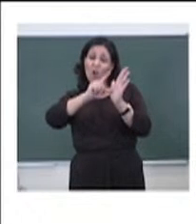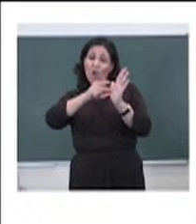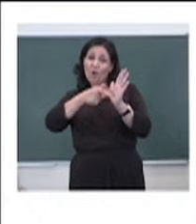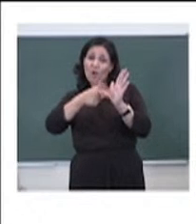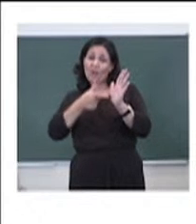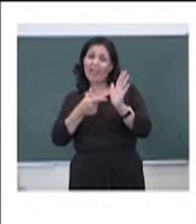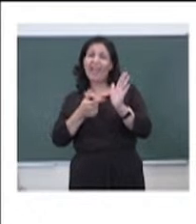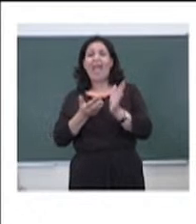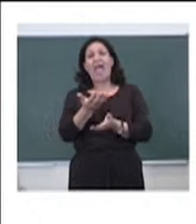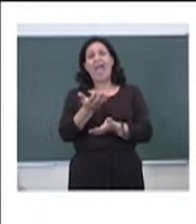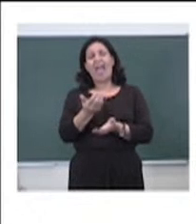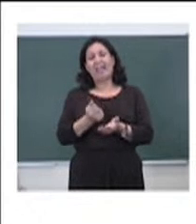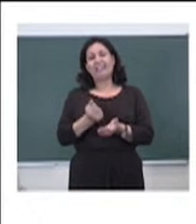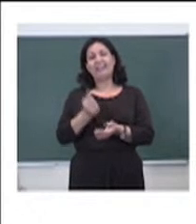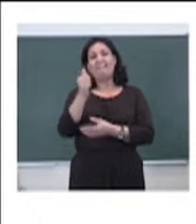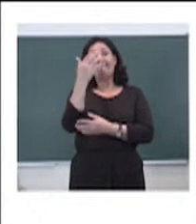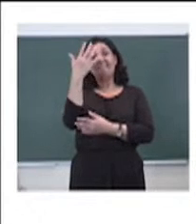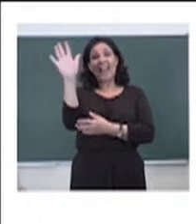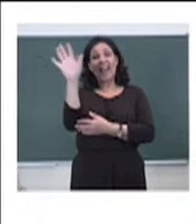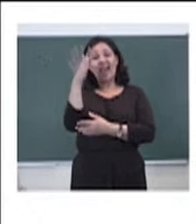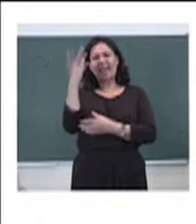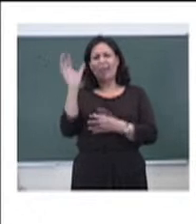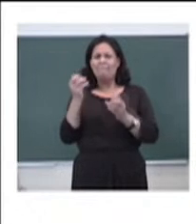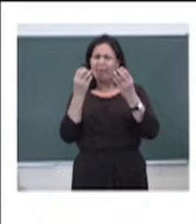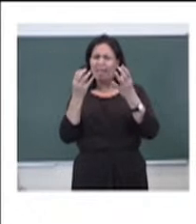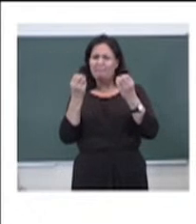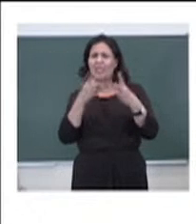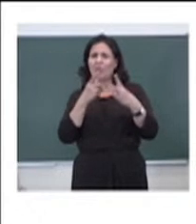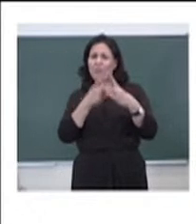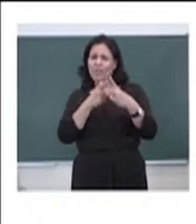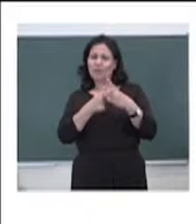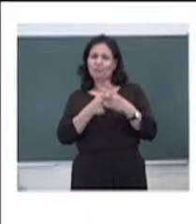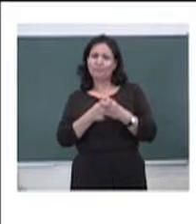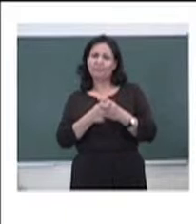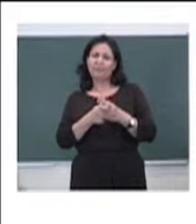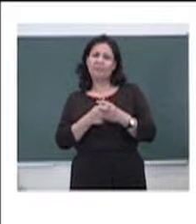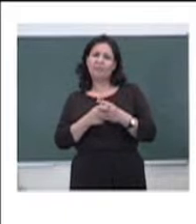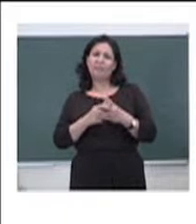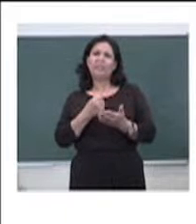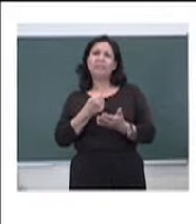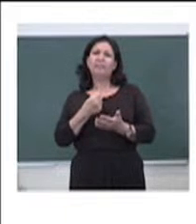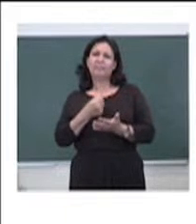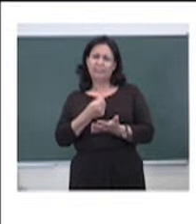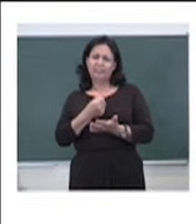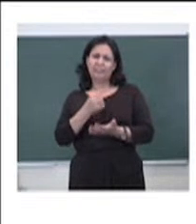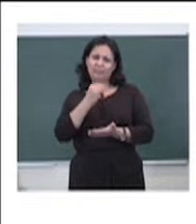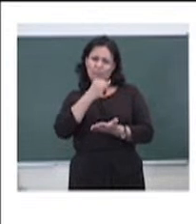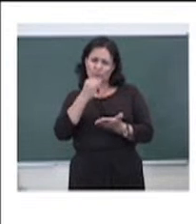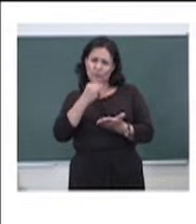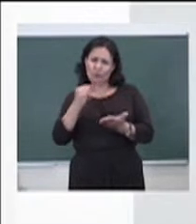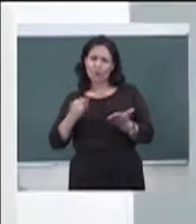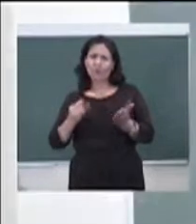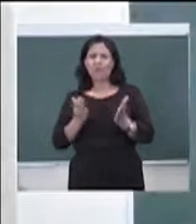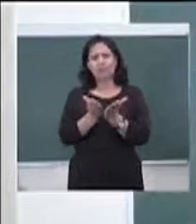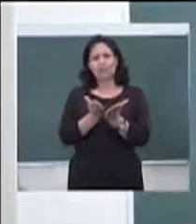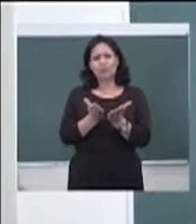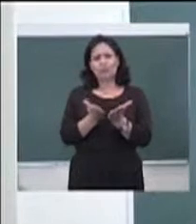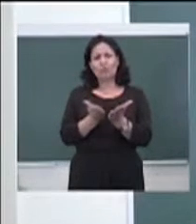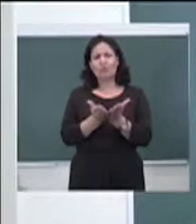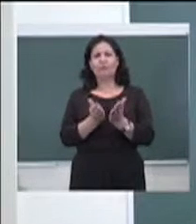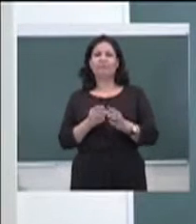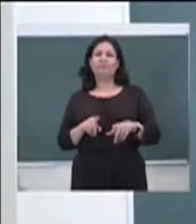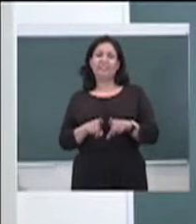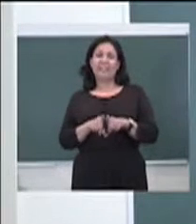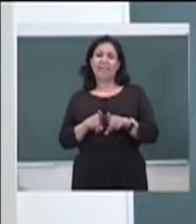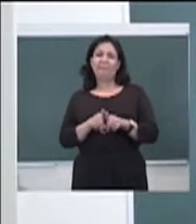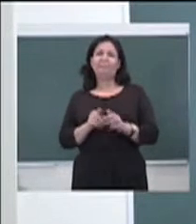flag and many windows. We want you to try and draw the school. Remember, it doesn't have to be perfect, but